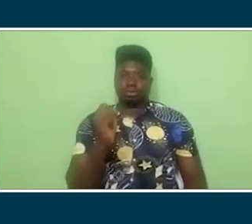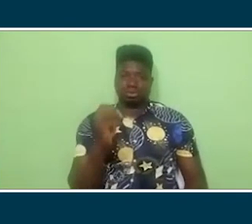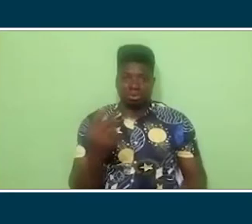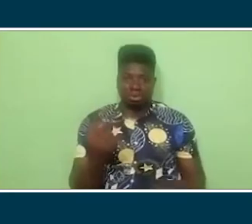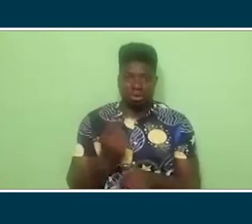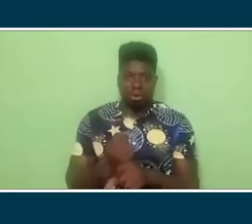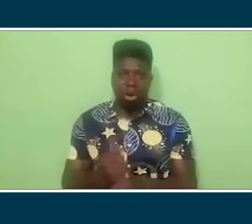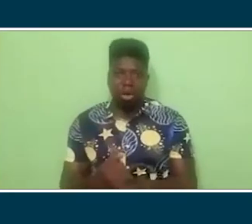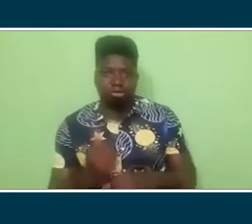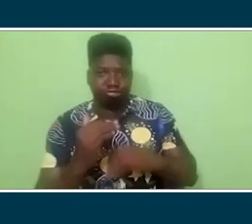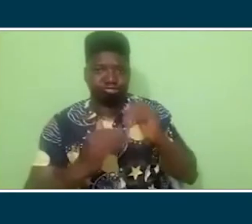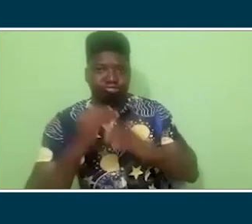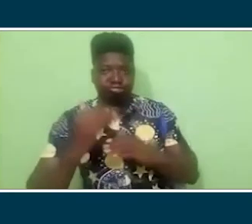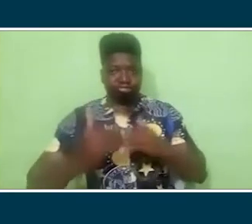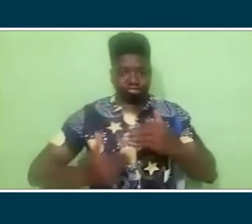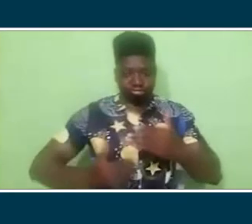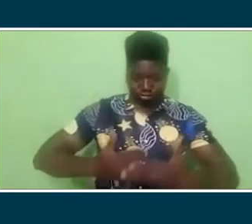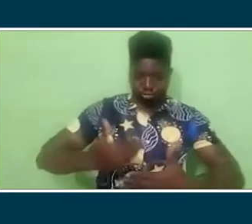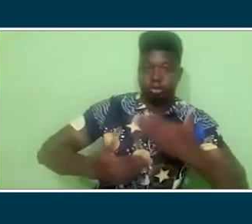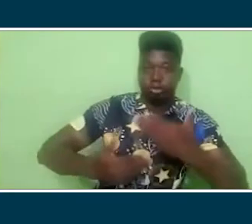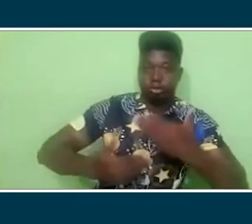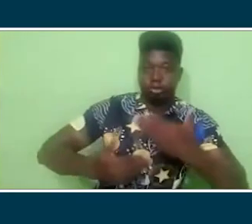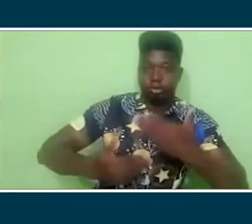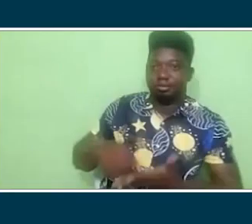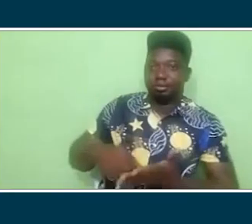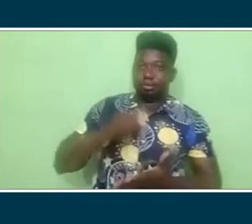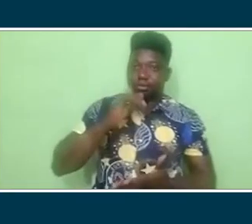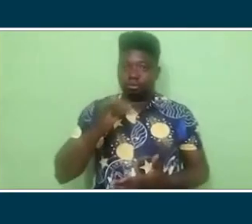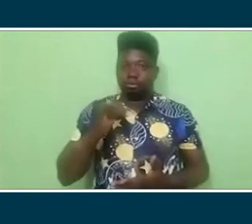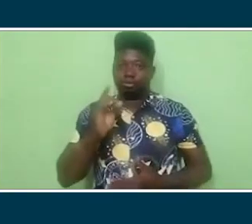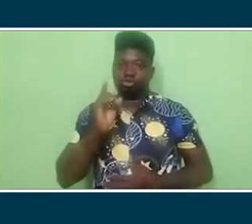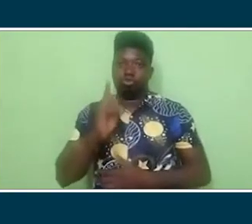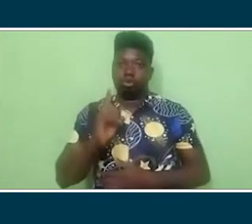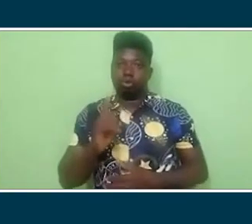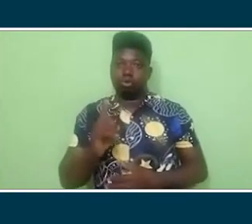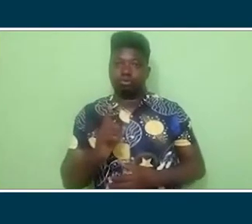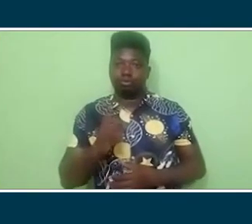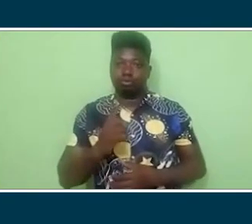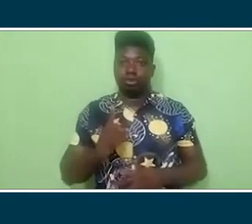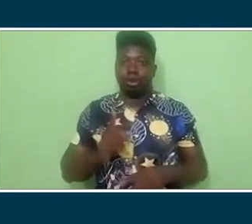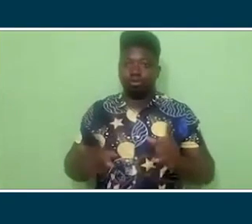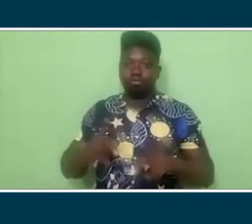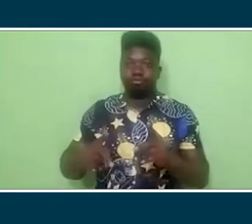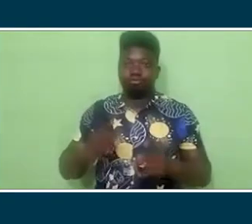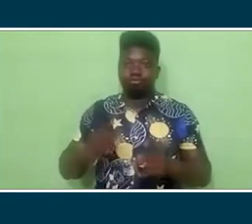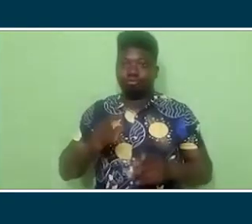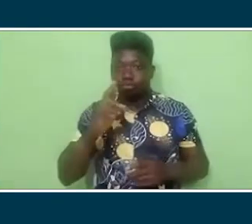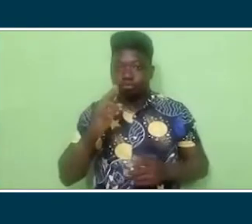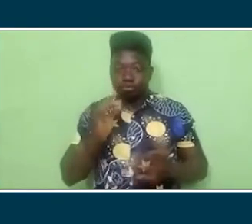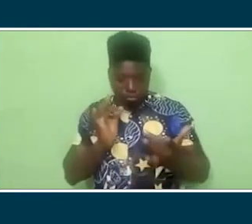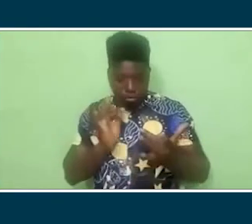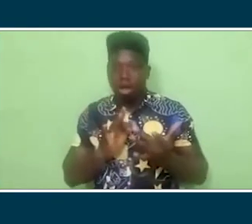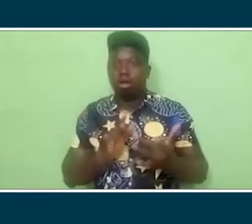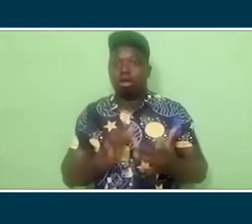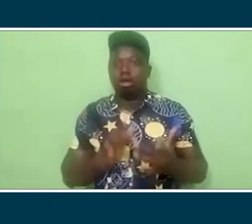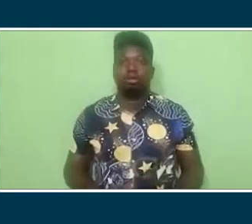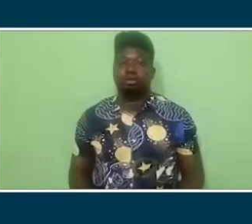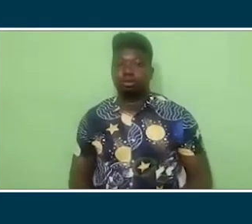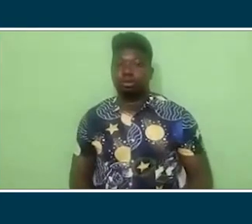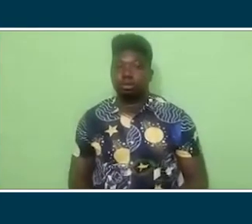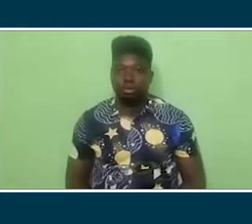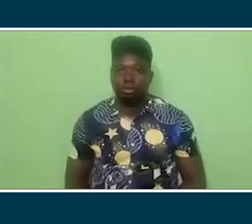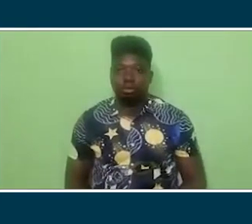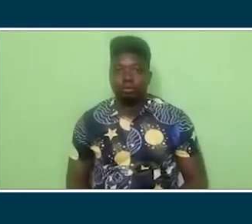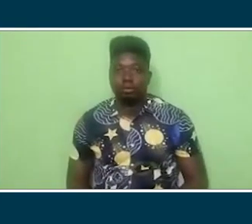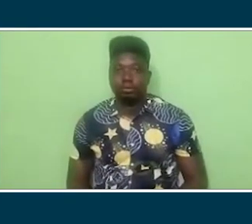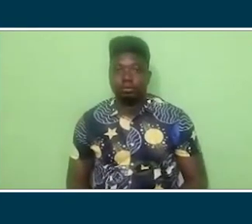response to this is one where people are connecting to their ancestors.